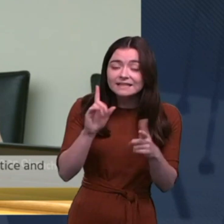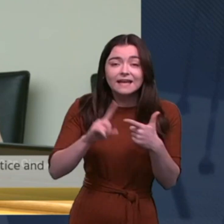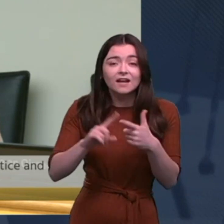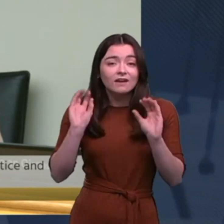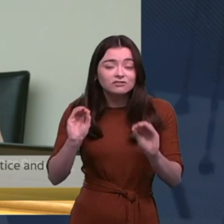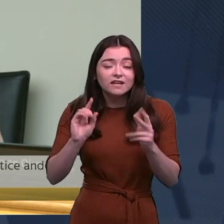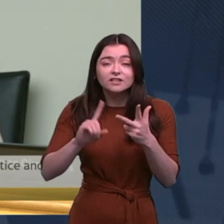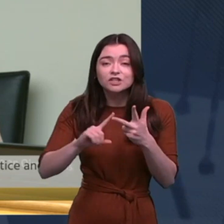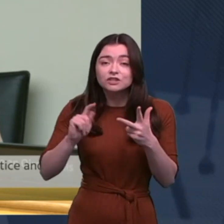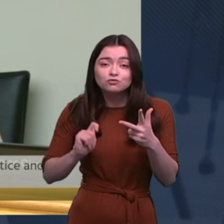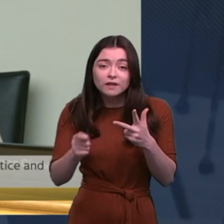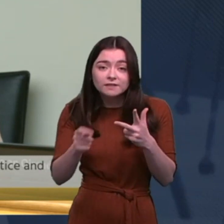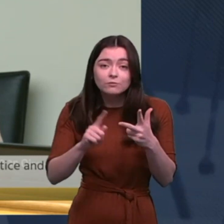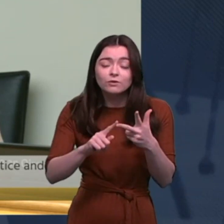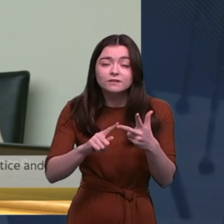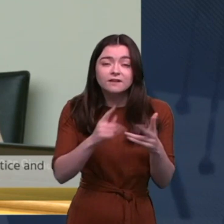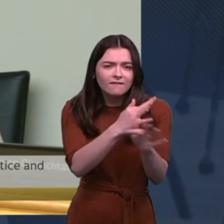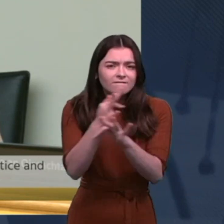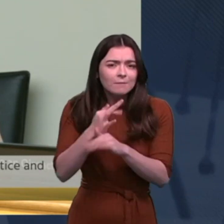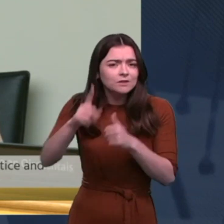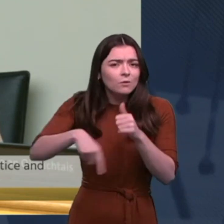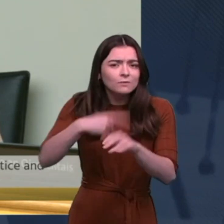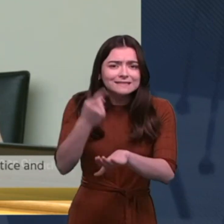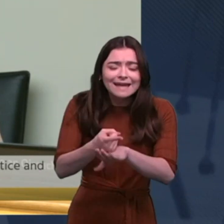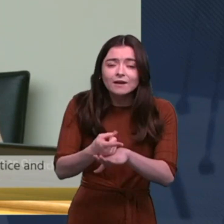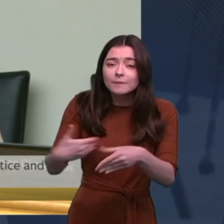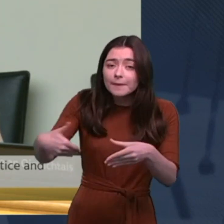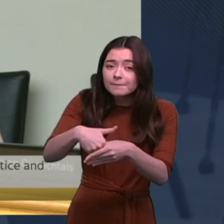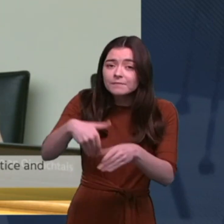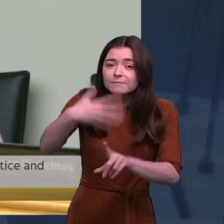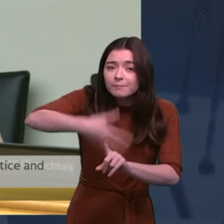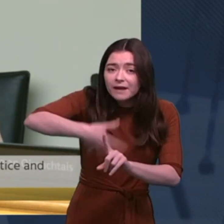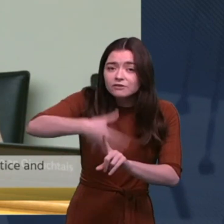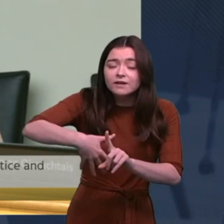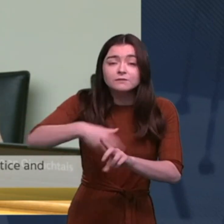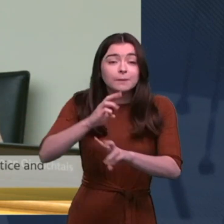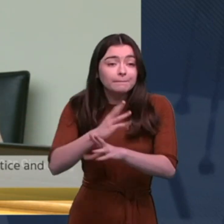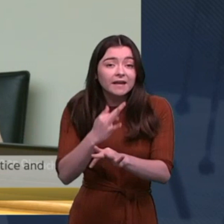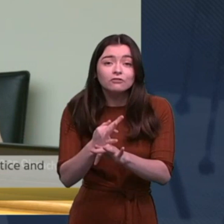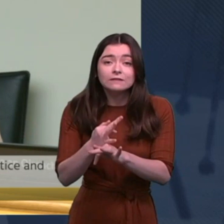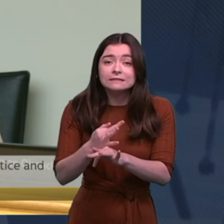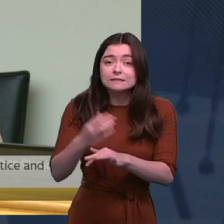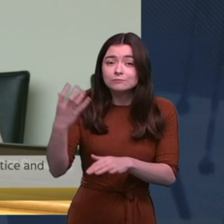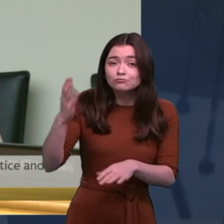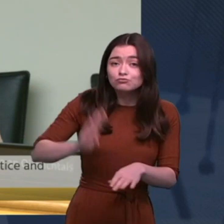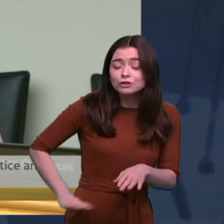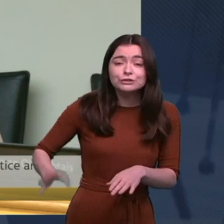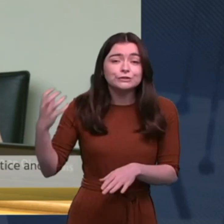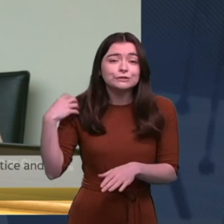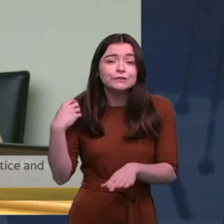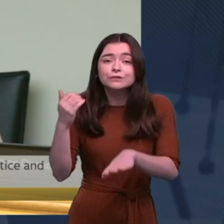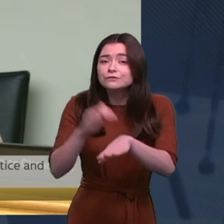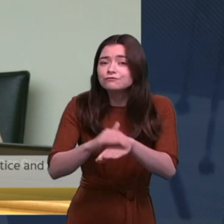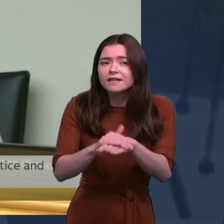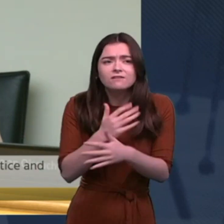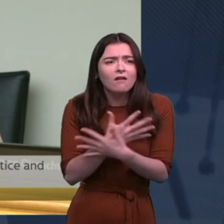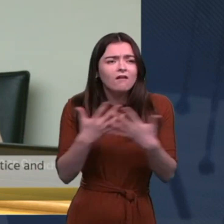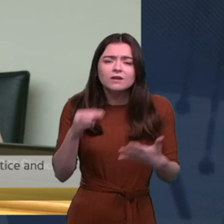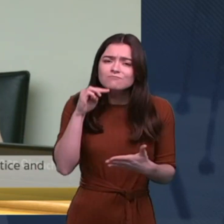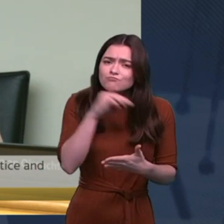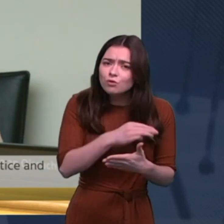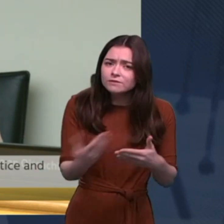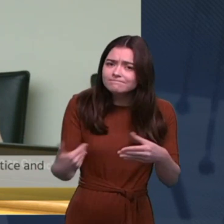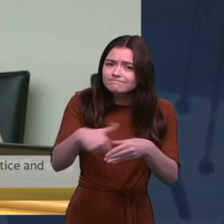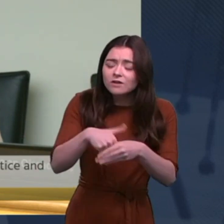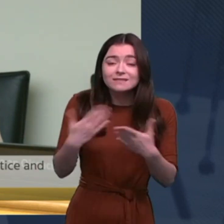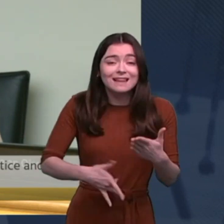transport, families are always there in the background. Parents, siblings, relations, friends, all of course have an invaluable role in the